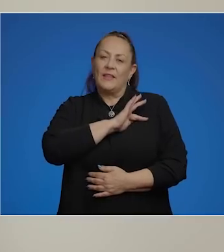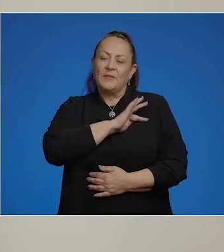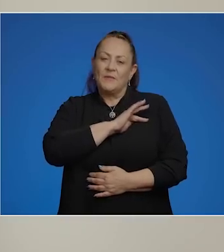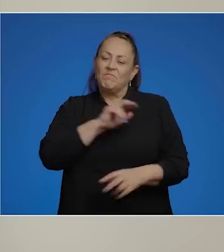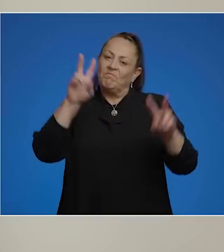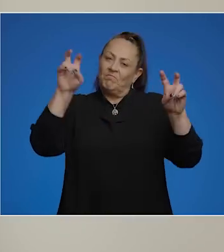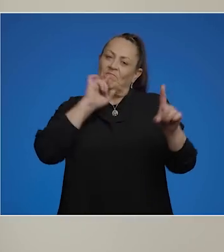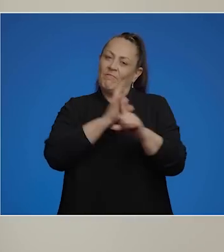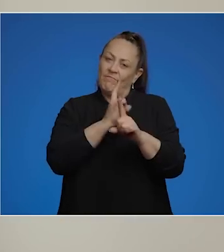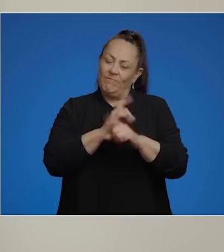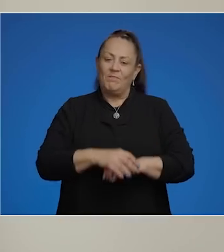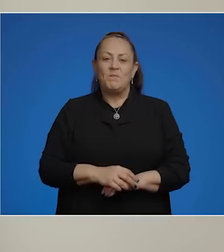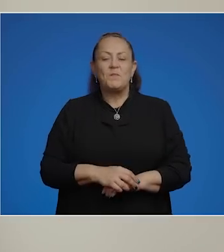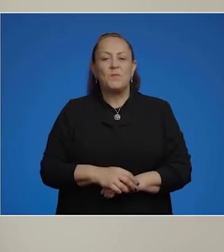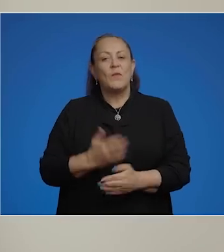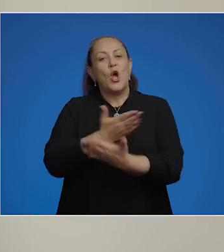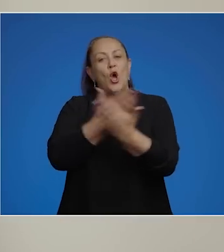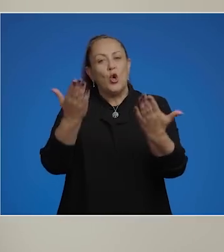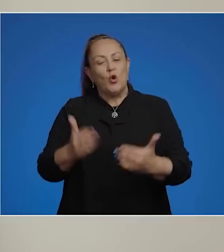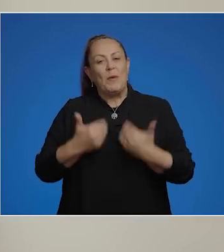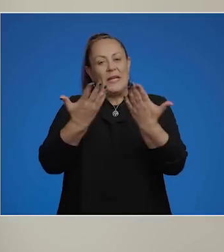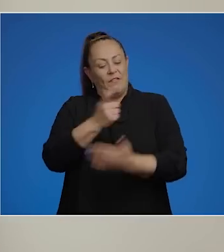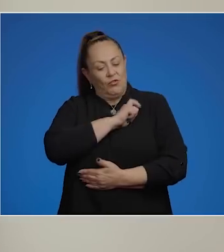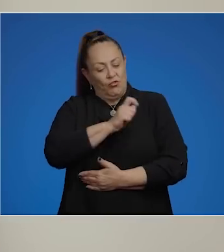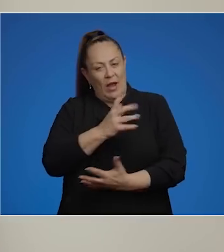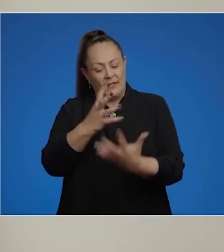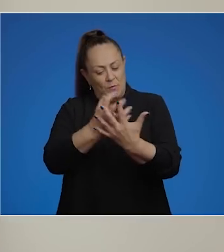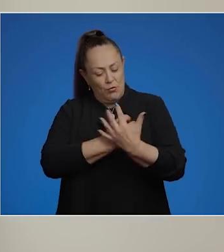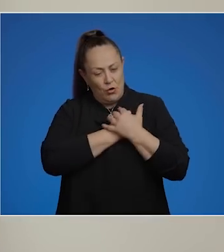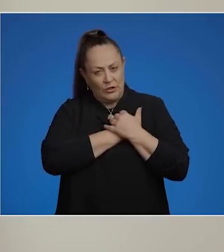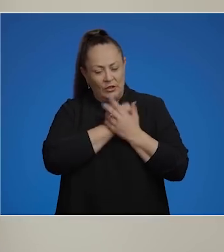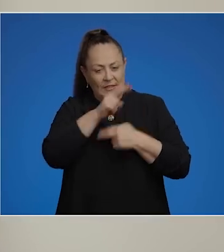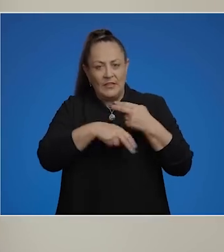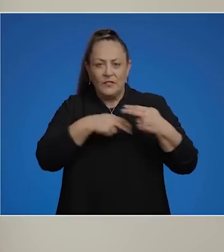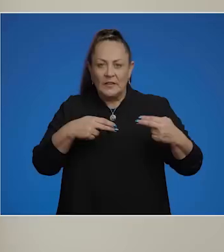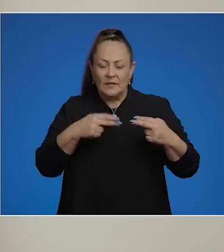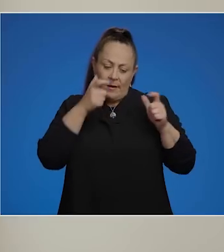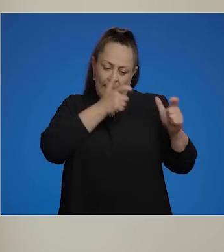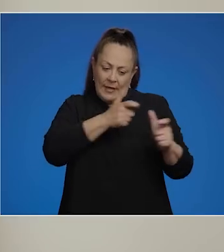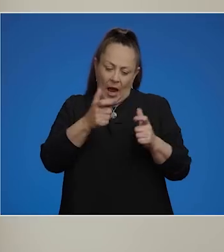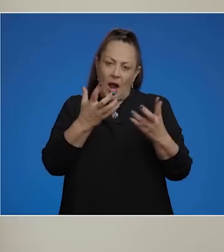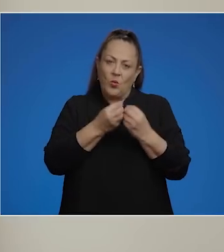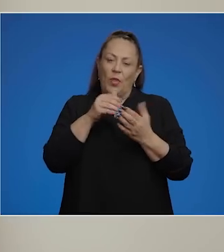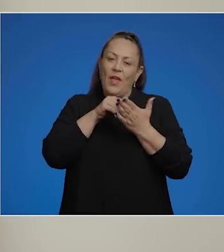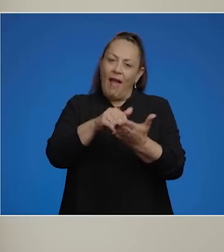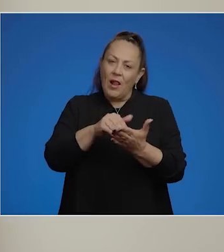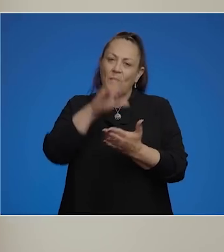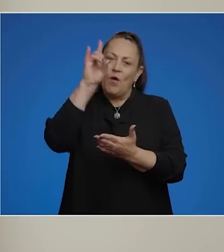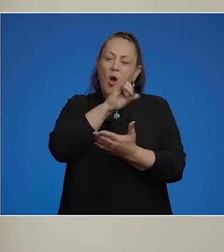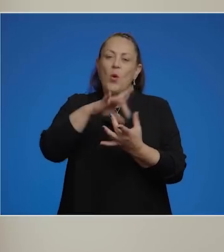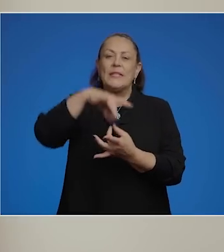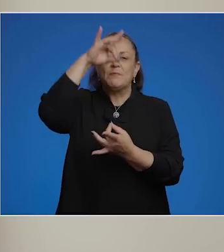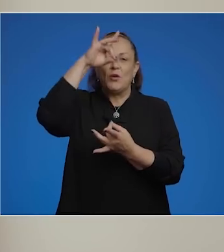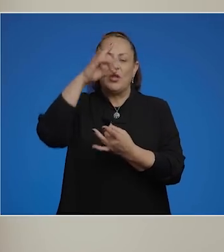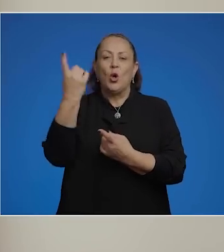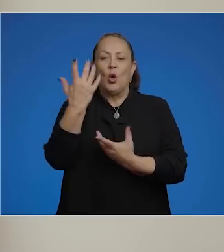read it from St. Paul. Now, you have been trusted to look after something precious, guarded with the help of the Holy Spirit,